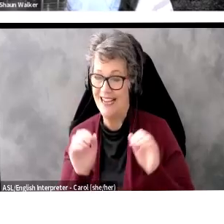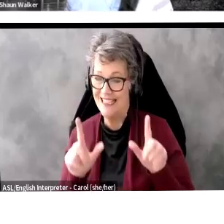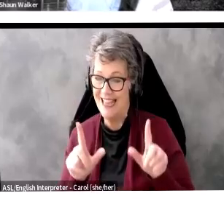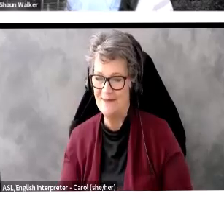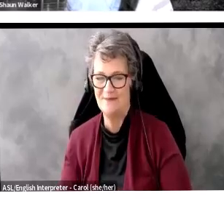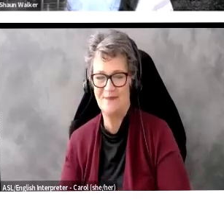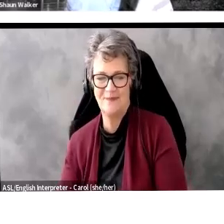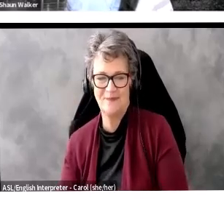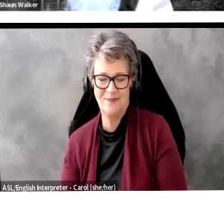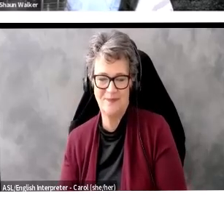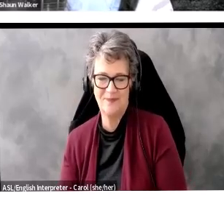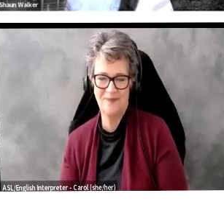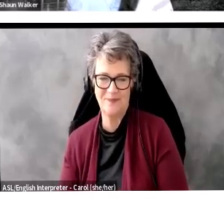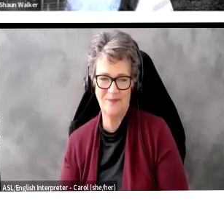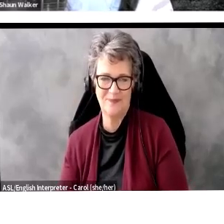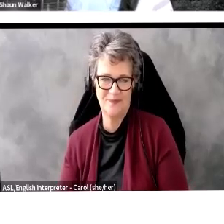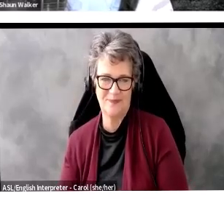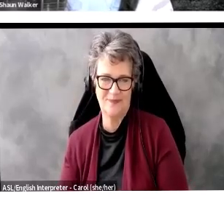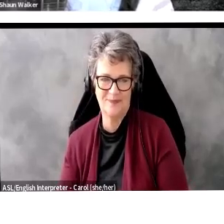slide.